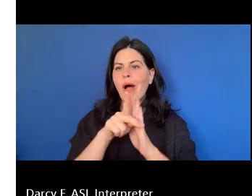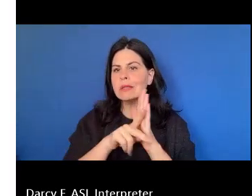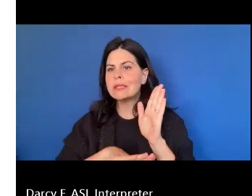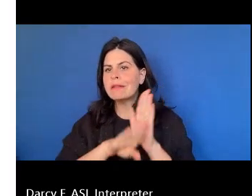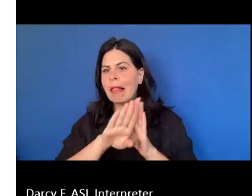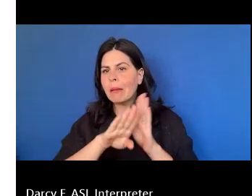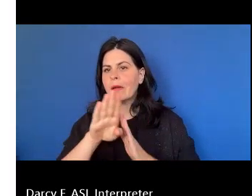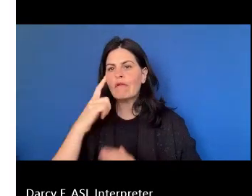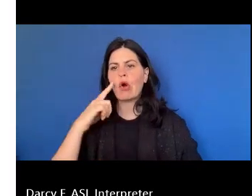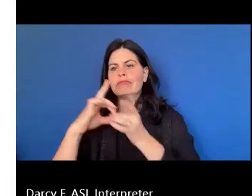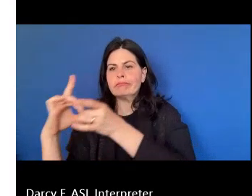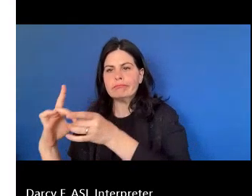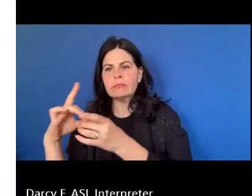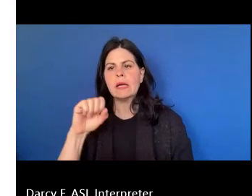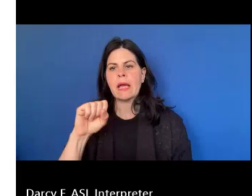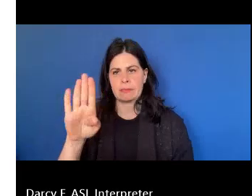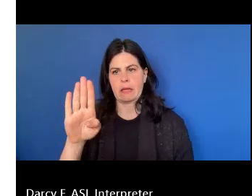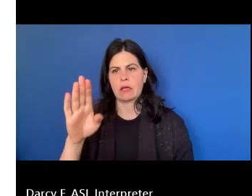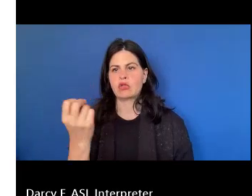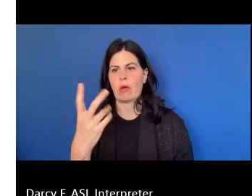implementation.